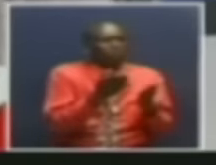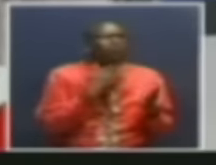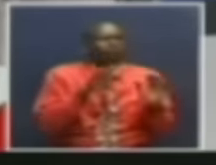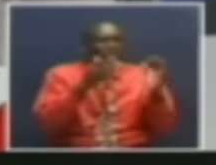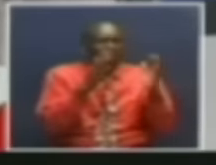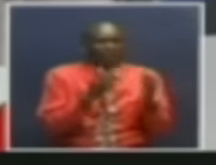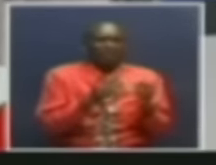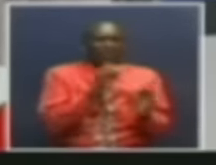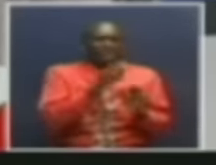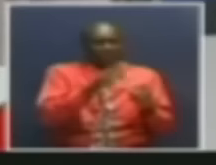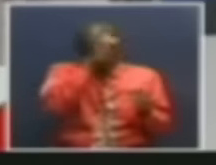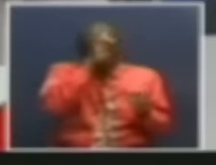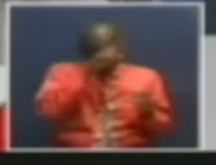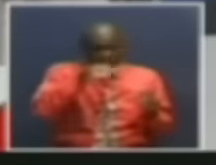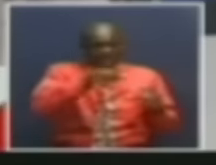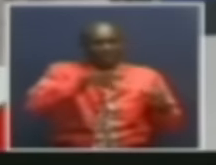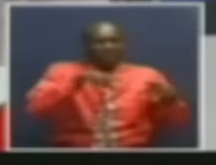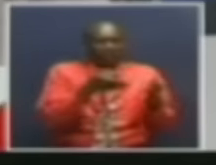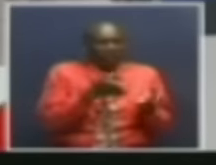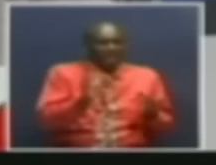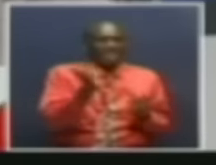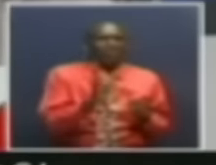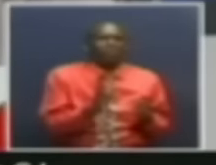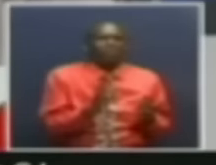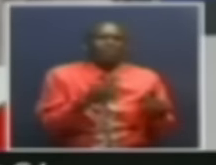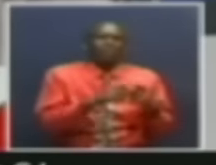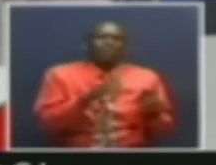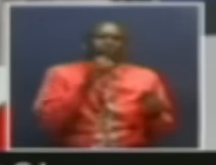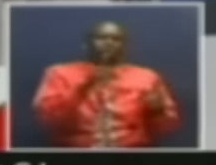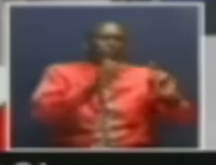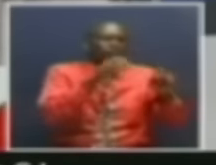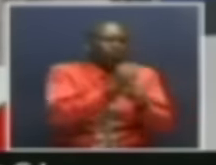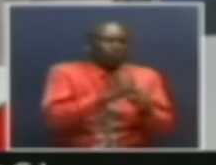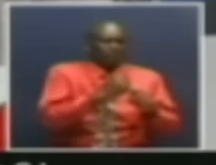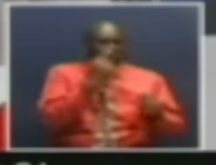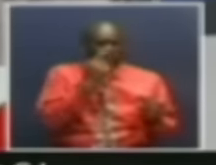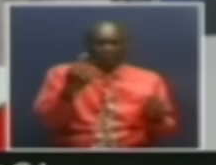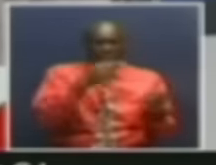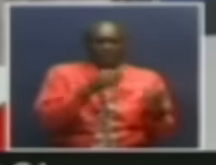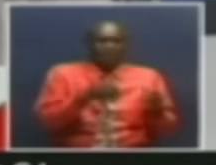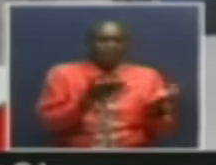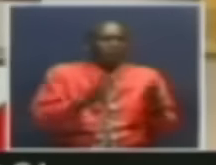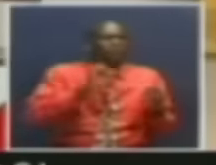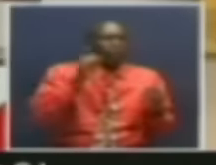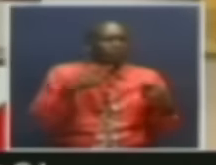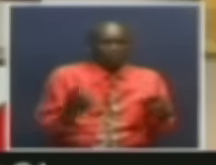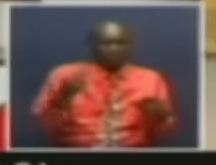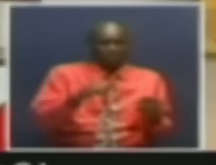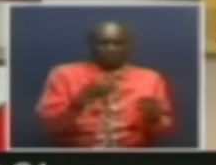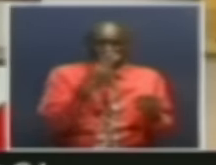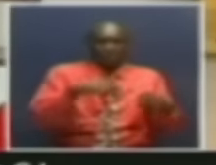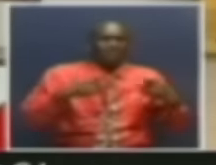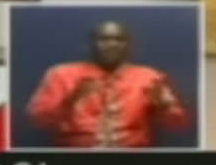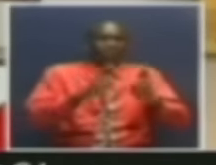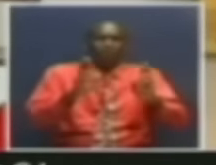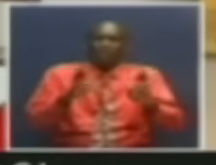celebrate, whether it's in the rural area or here in Nairobi, but he should not do homecoming where politicians come. But you've seen what his people have already